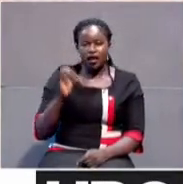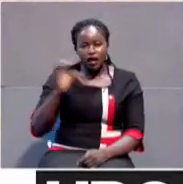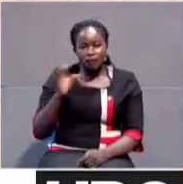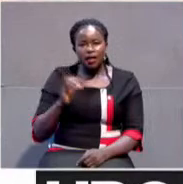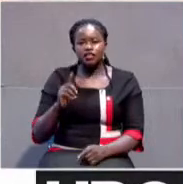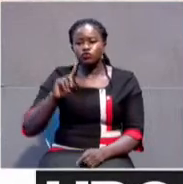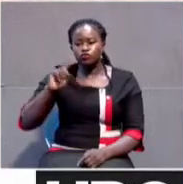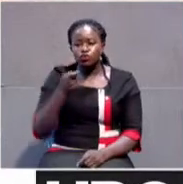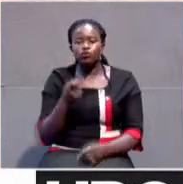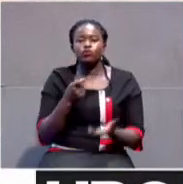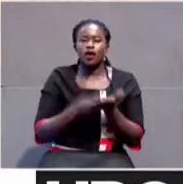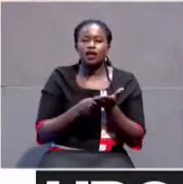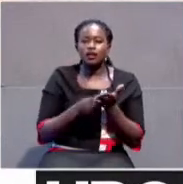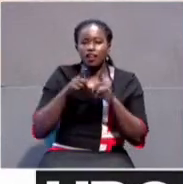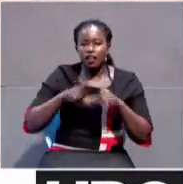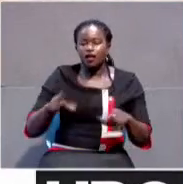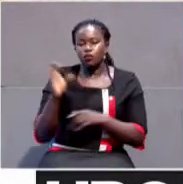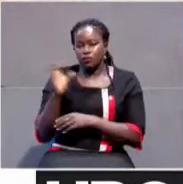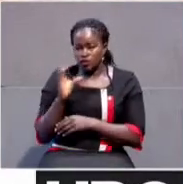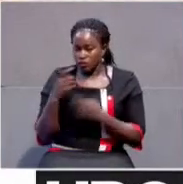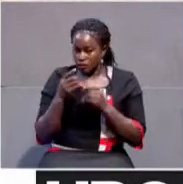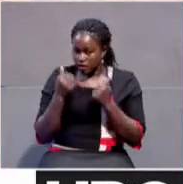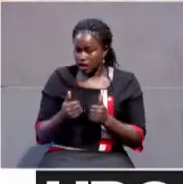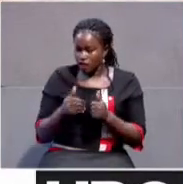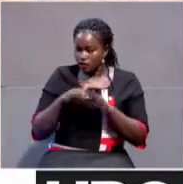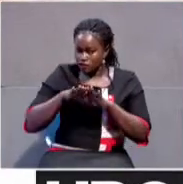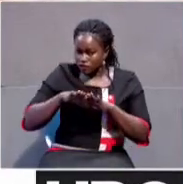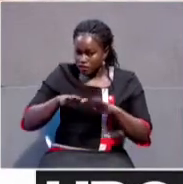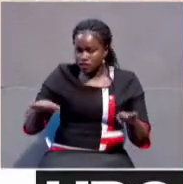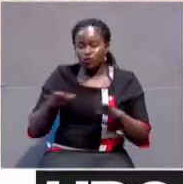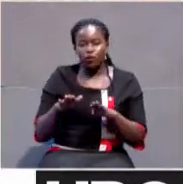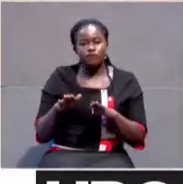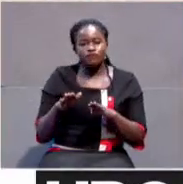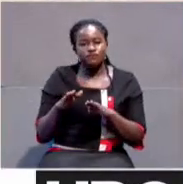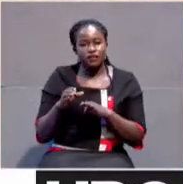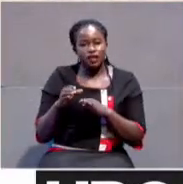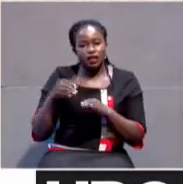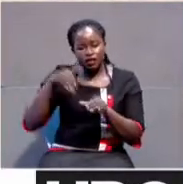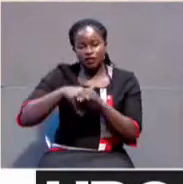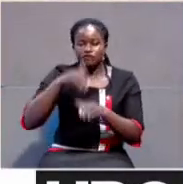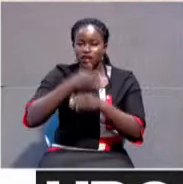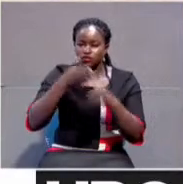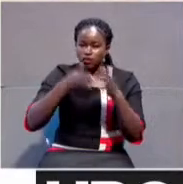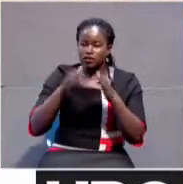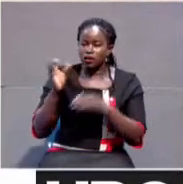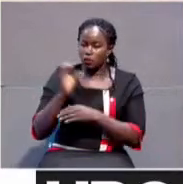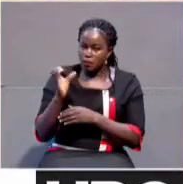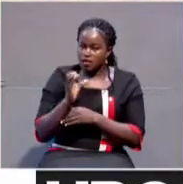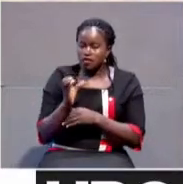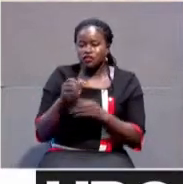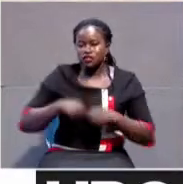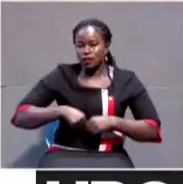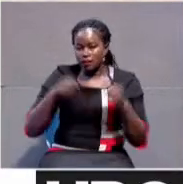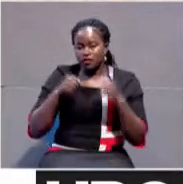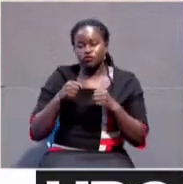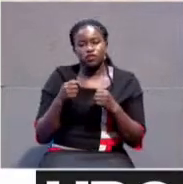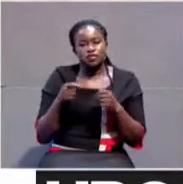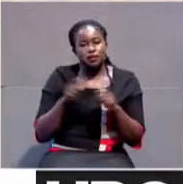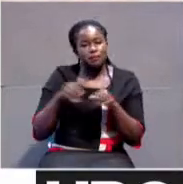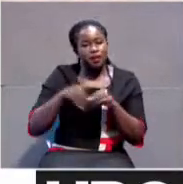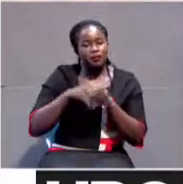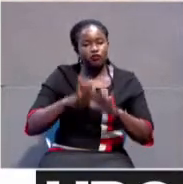The Committee on Physical Infrastructure in Parliament, led by Kafero Sechitoleko, the chairperson and member of Parliament for Nachifuma